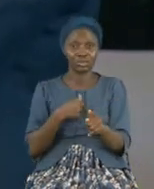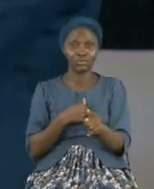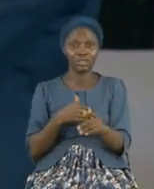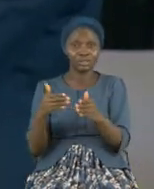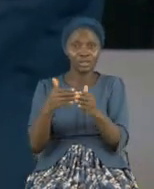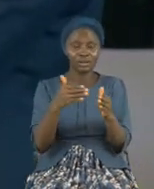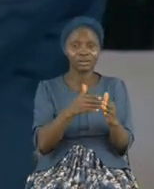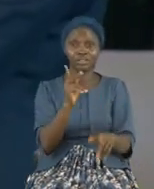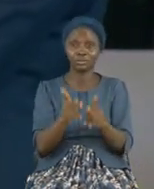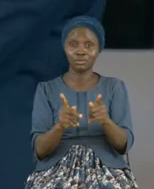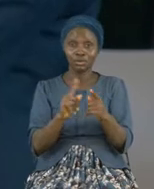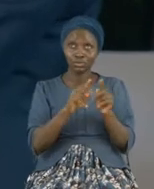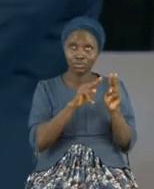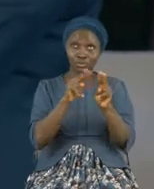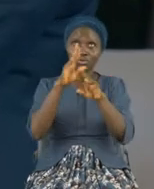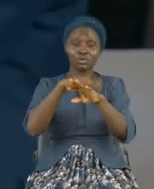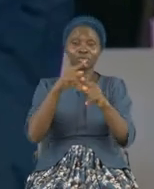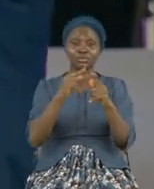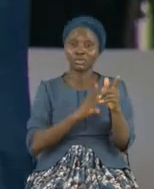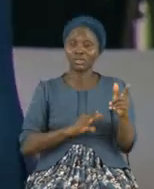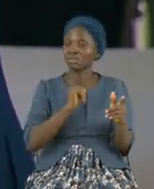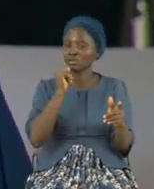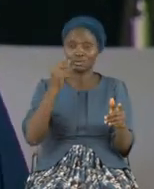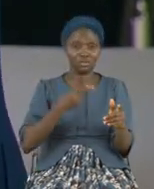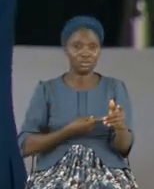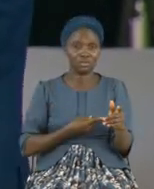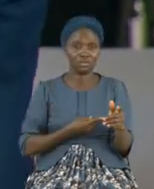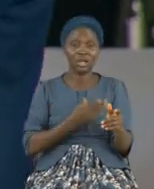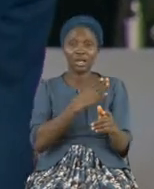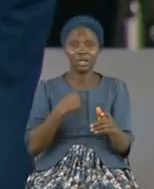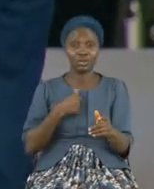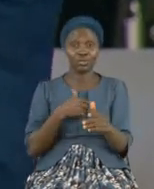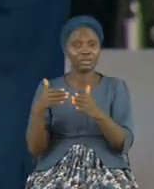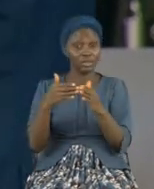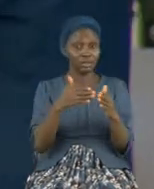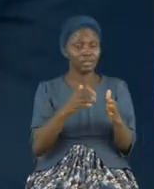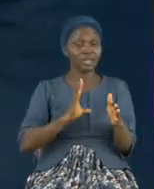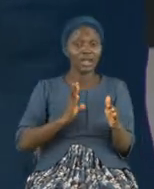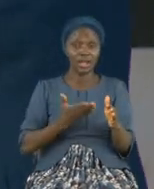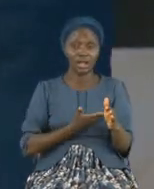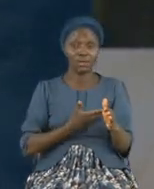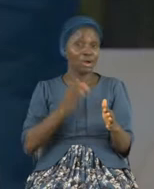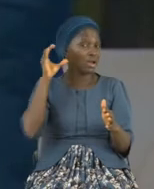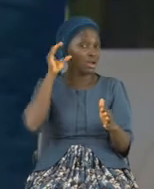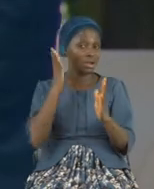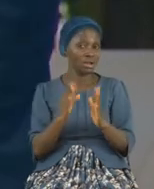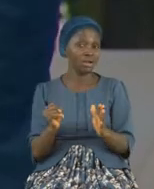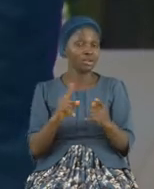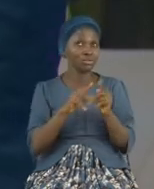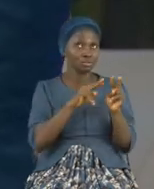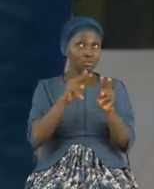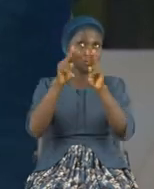up to Christ, not to us, as we direct our hearers to look up to